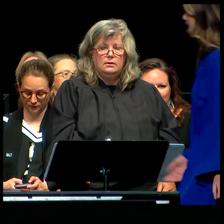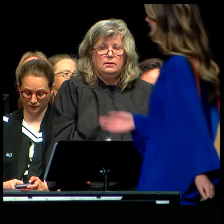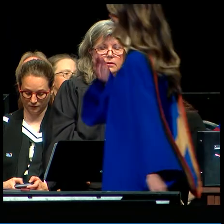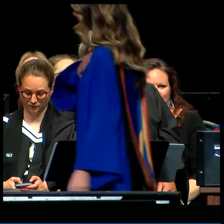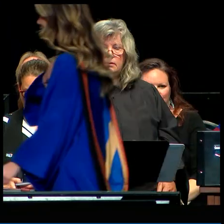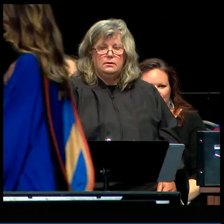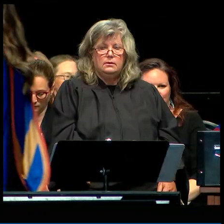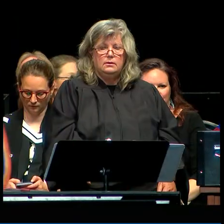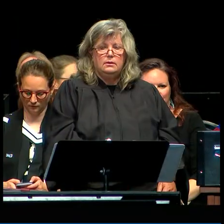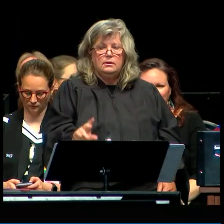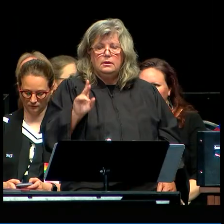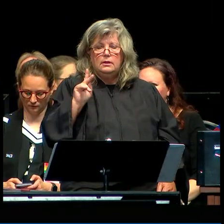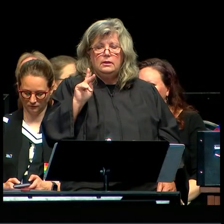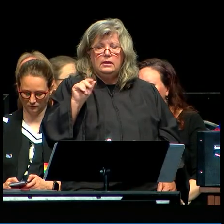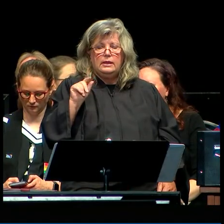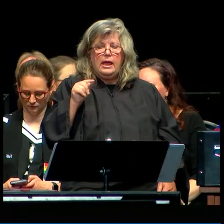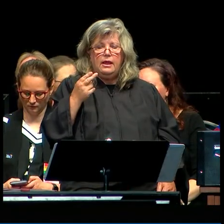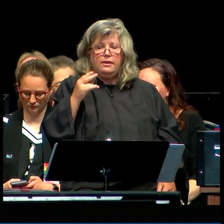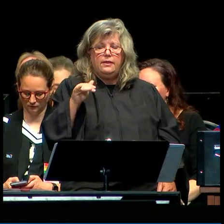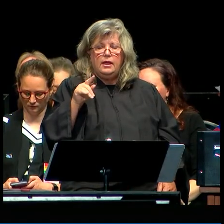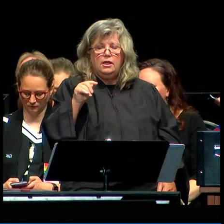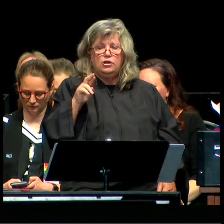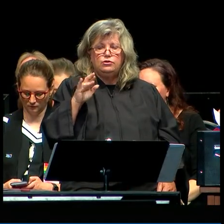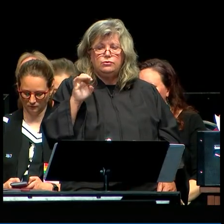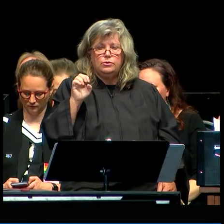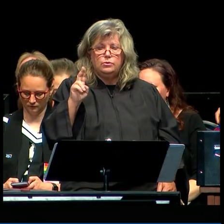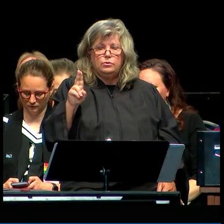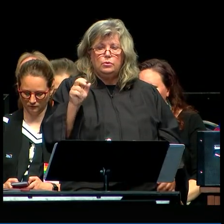Kathy True with distinction.